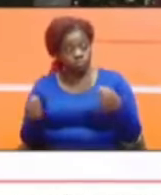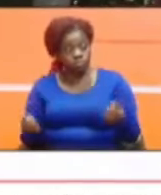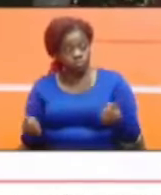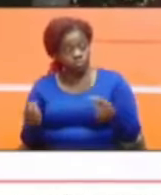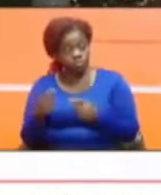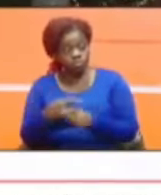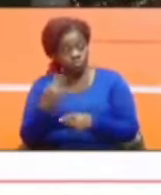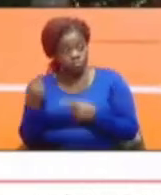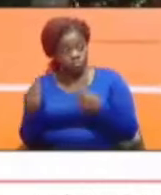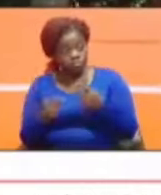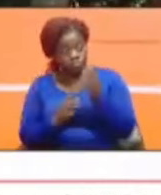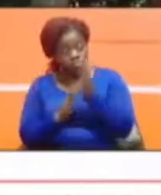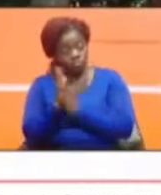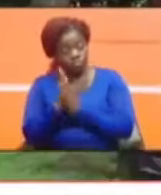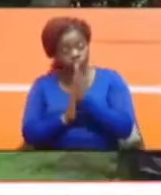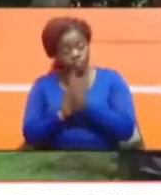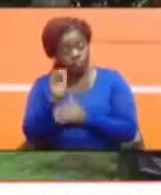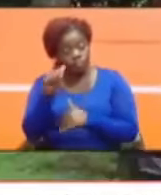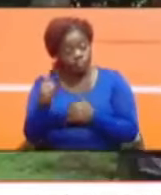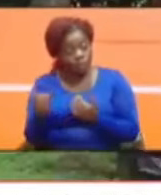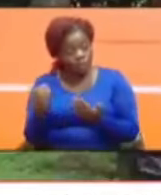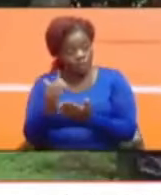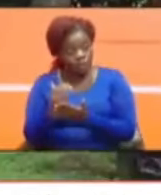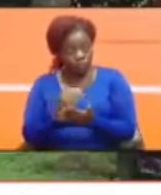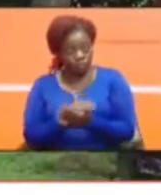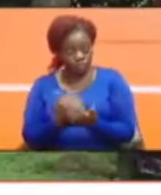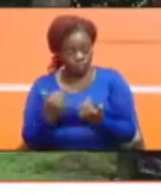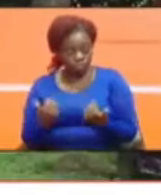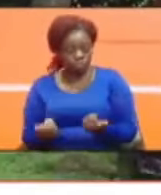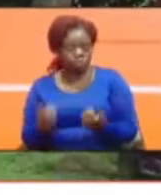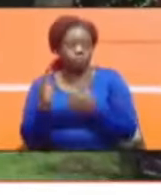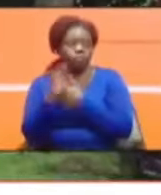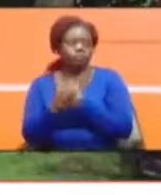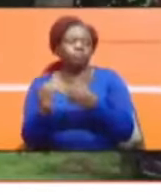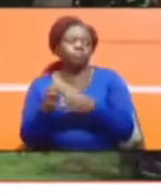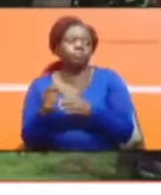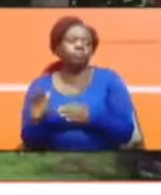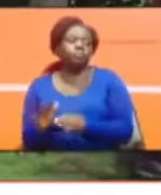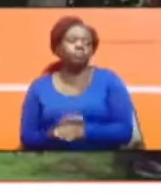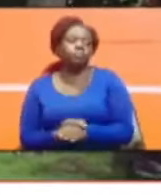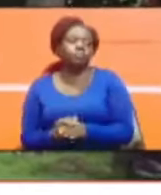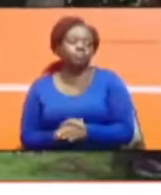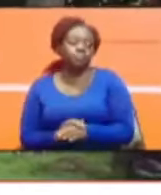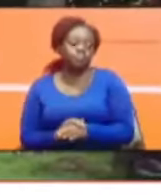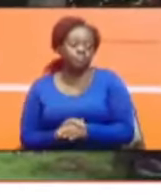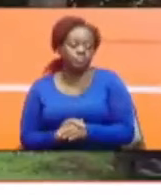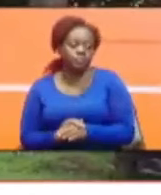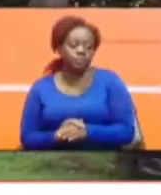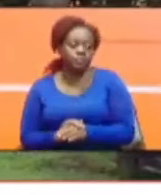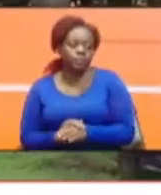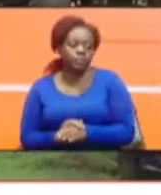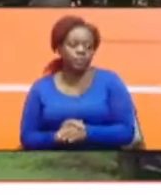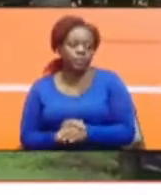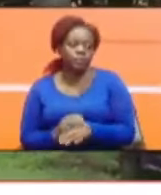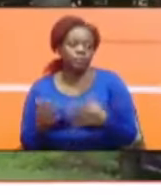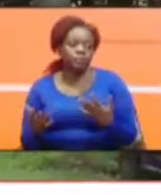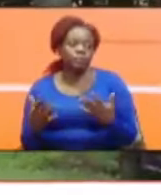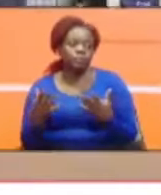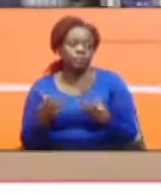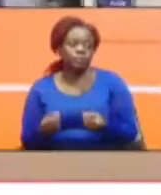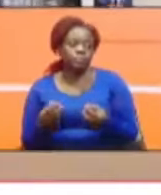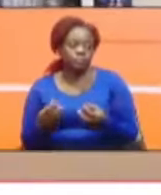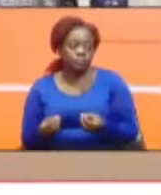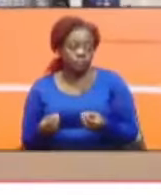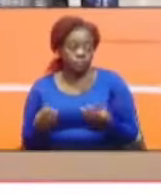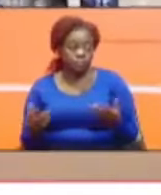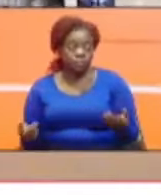other and also inspire others. Because if you see other people from your country doing business somewhere, then it's becomes more easier to also go and do